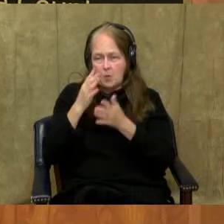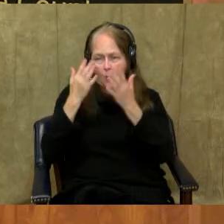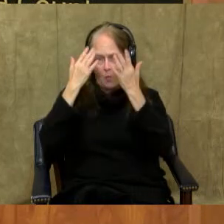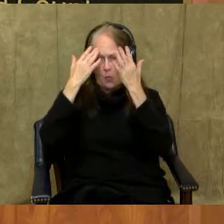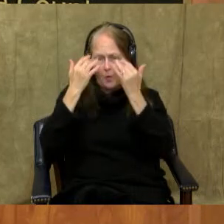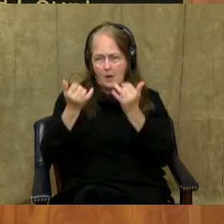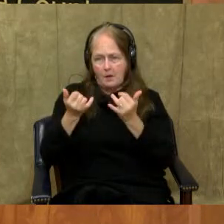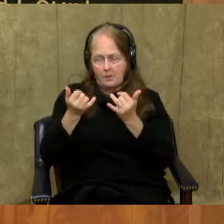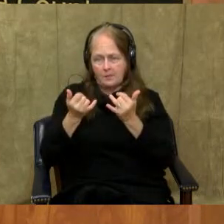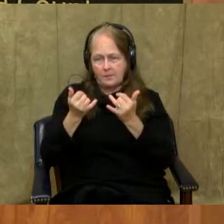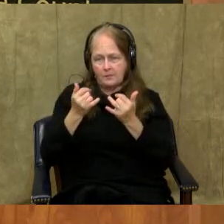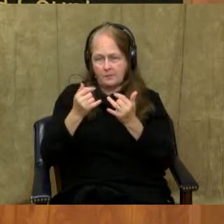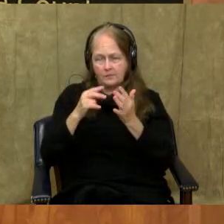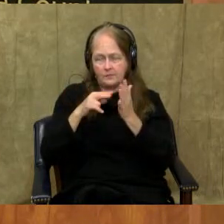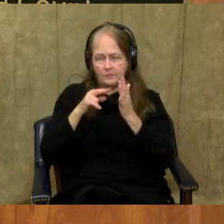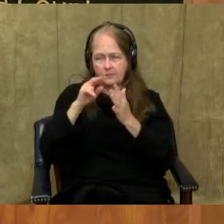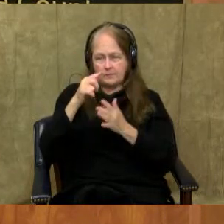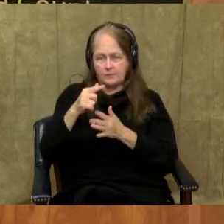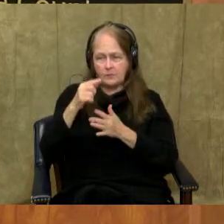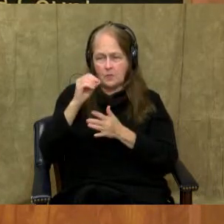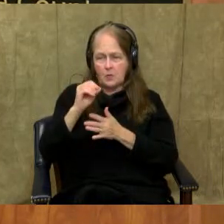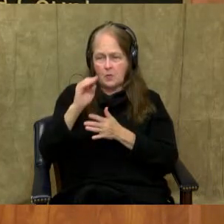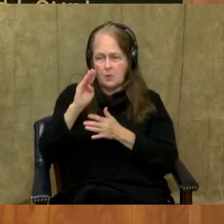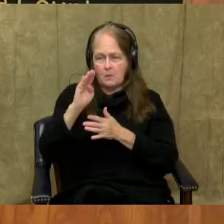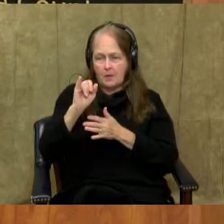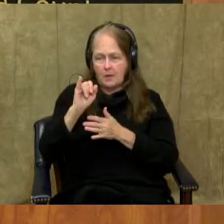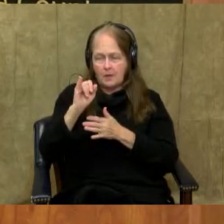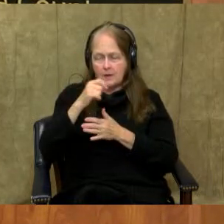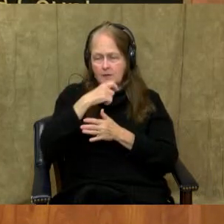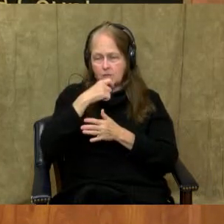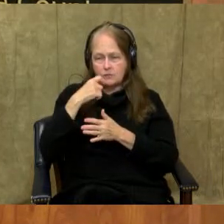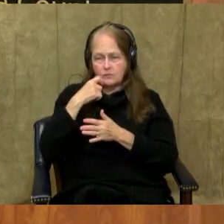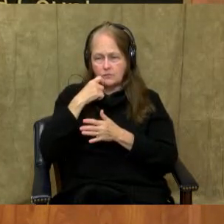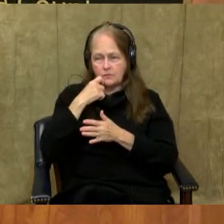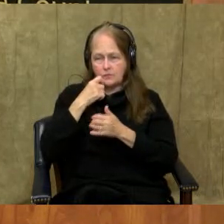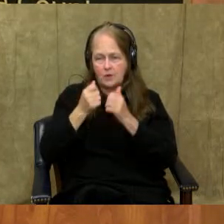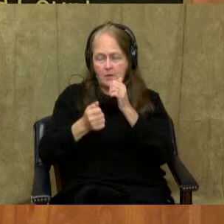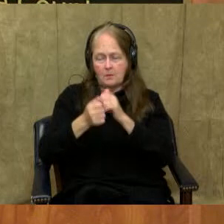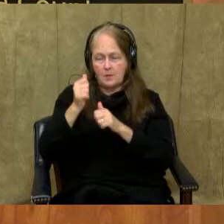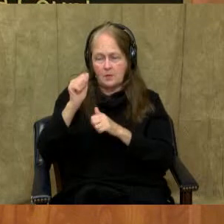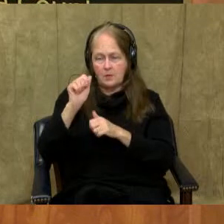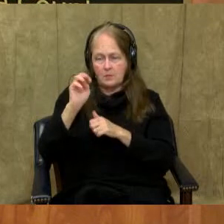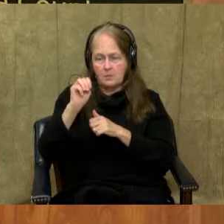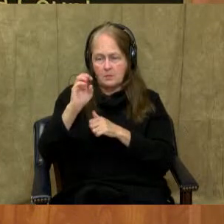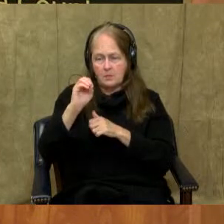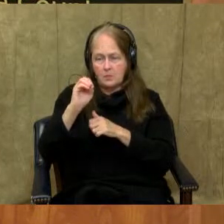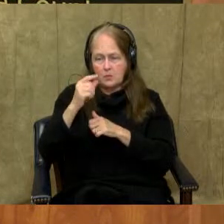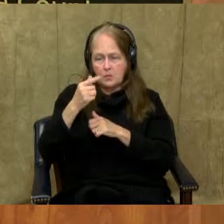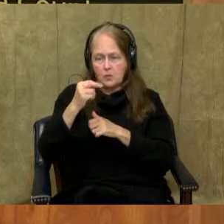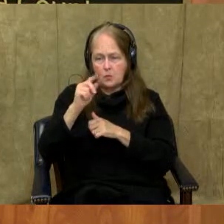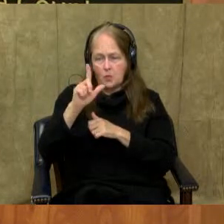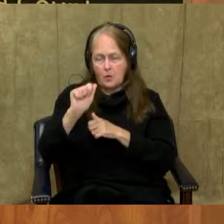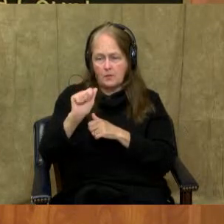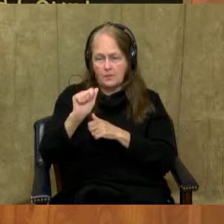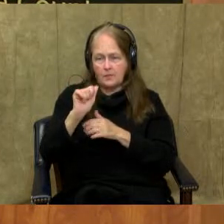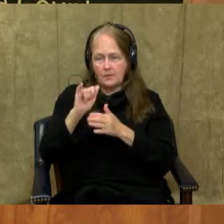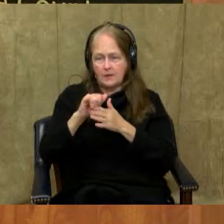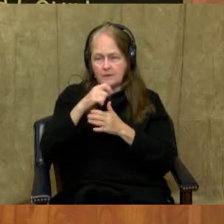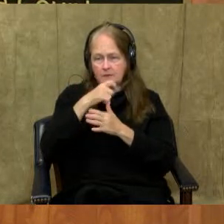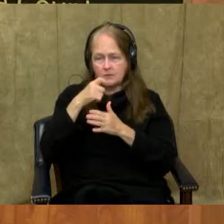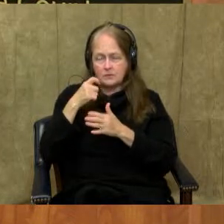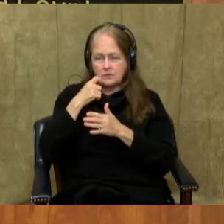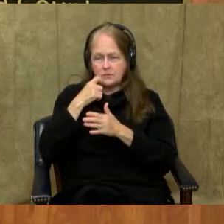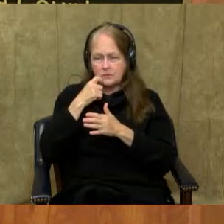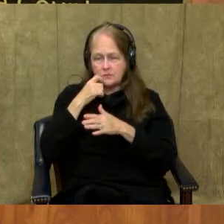why. Here's a view of the Gobi Desert, which I've mentioned makes up a lot of Mongolia. Most of the desert there